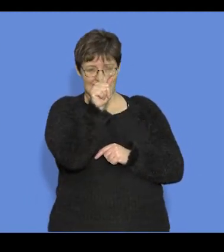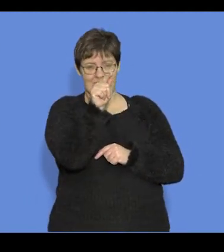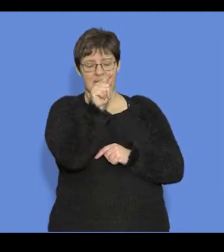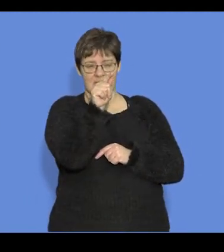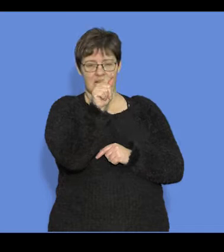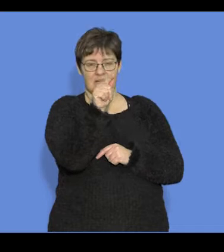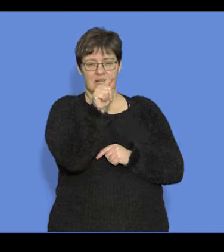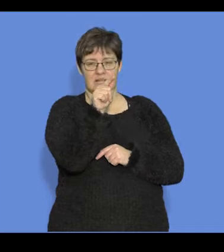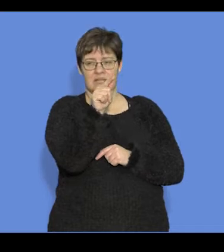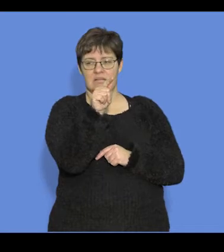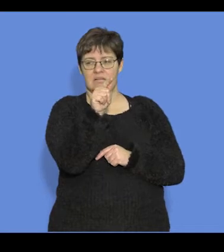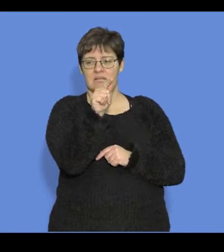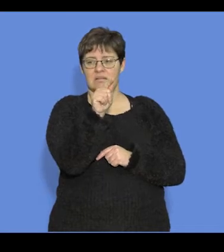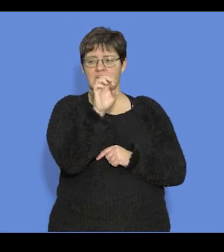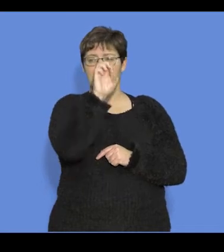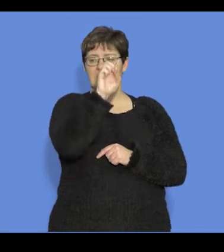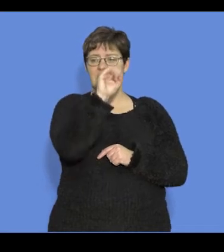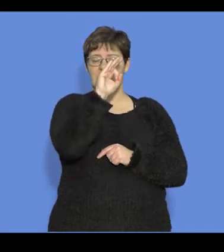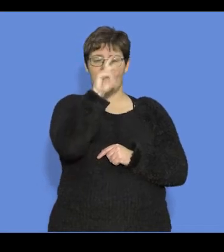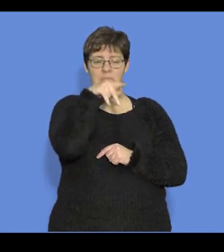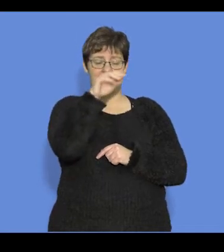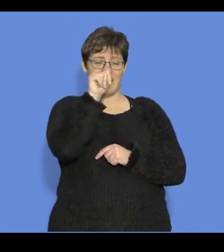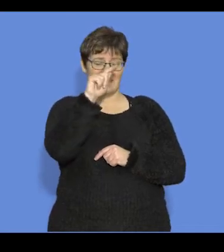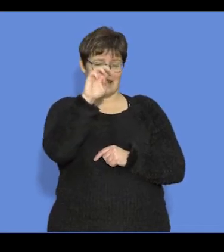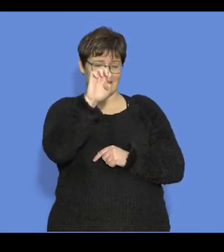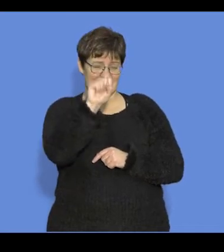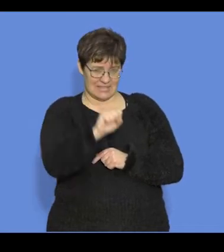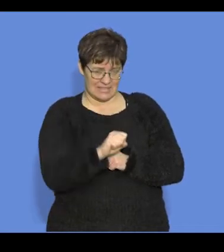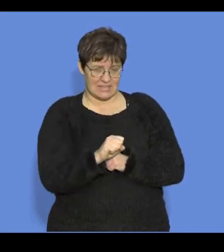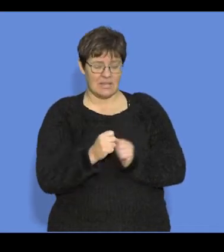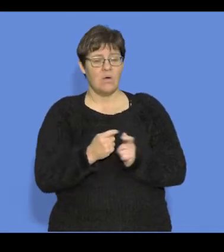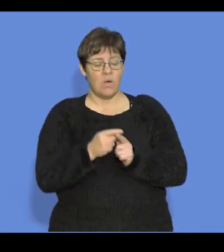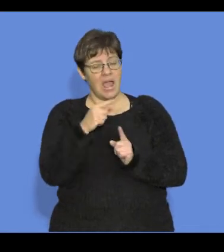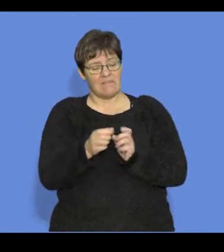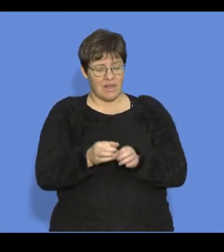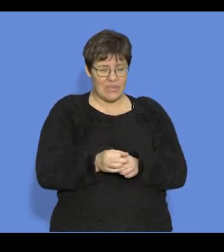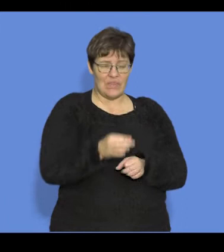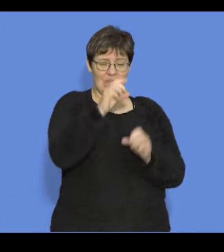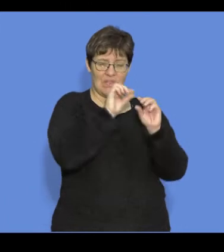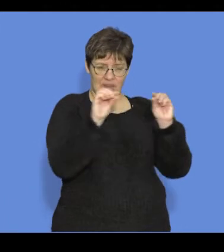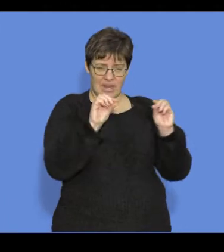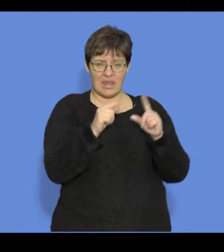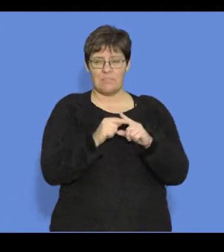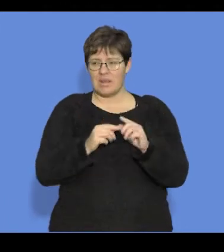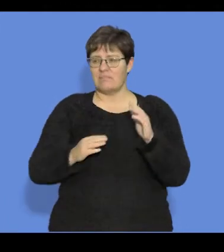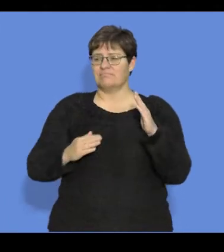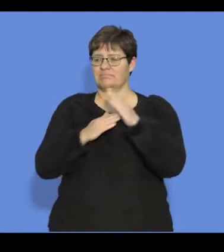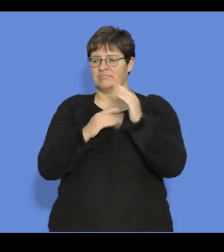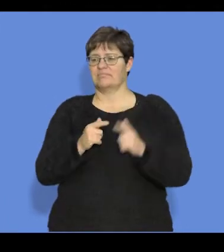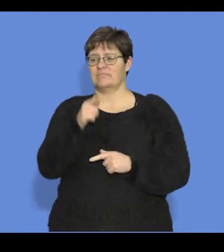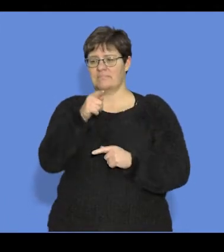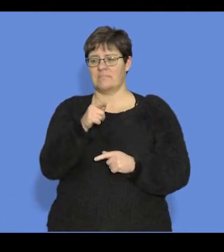sieve plates, because the phloem cells are long and thin and they end in sieve plates.